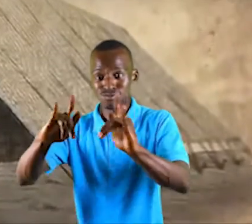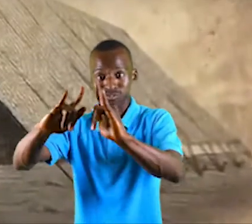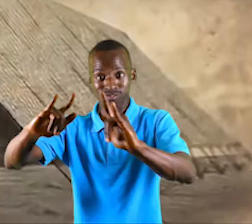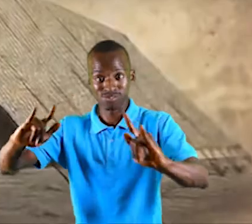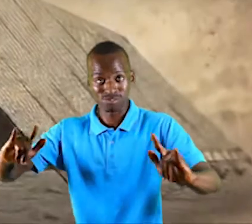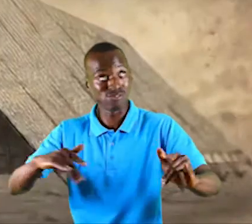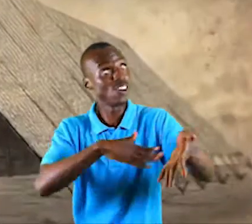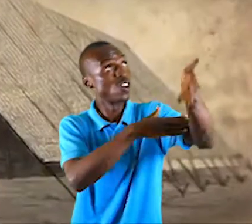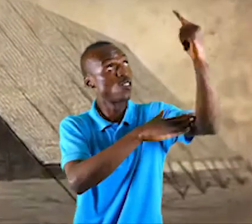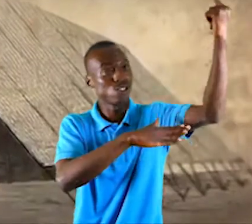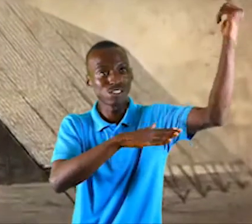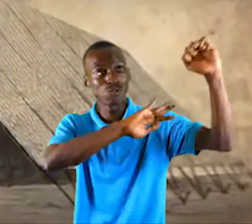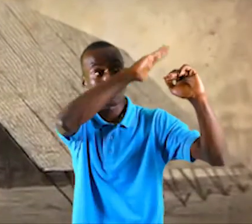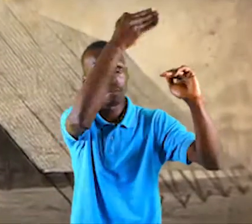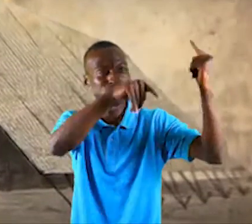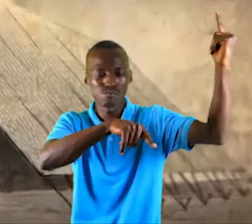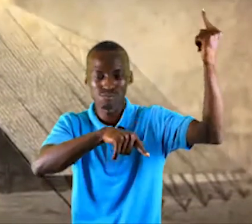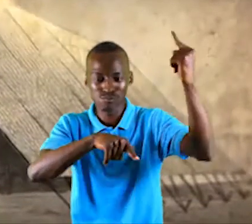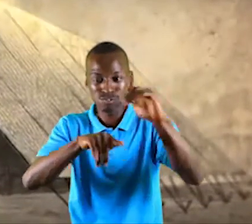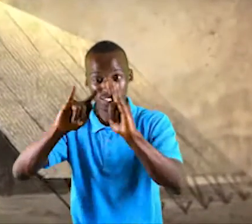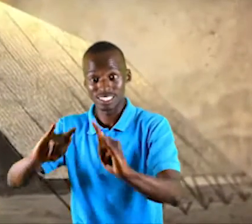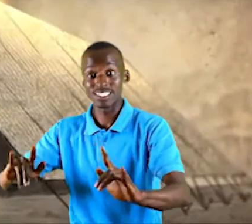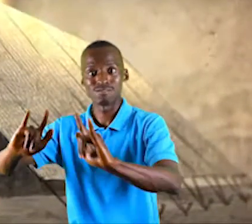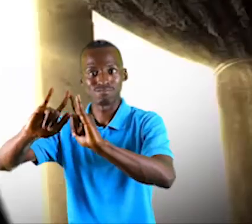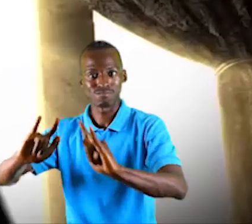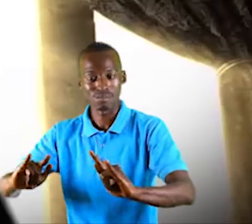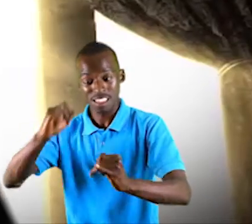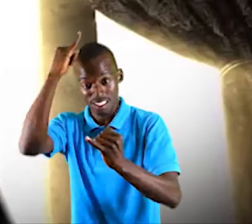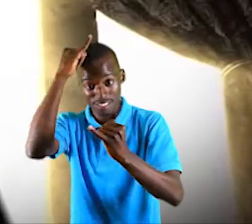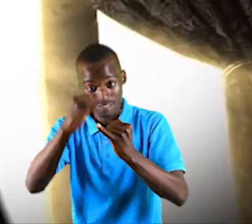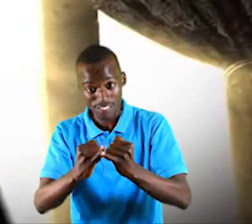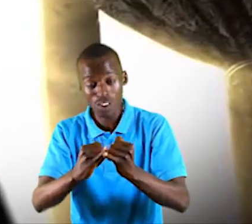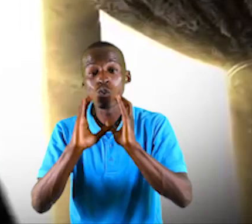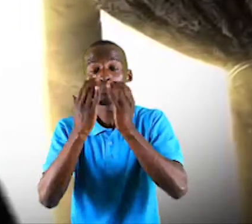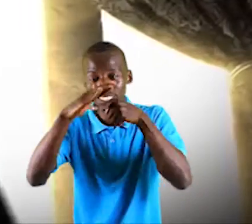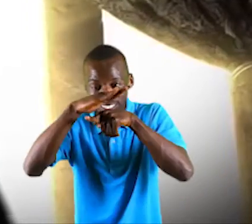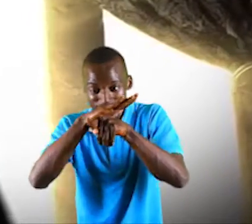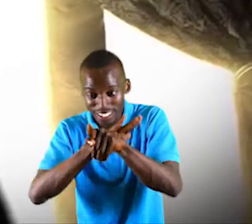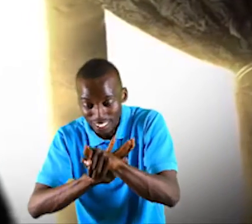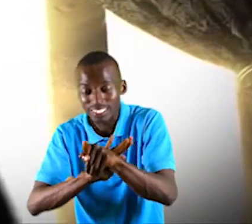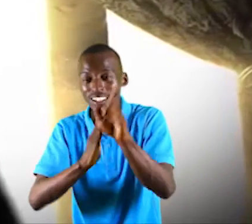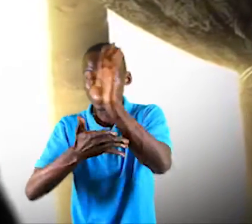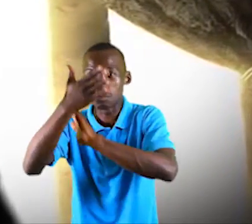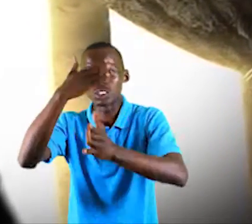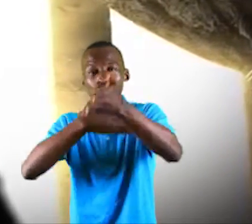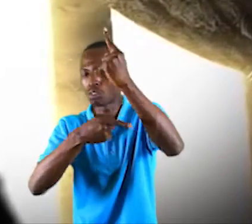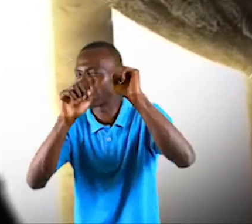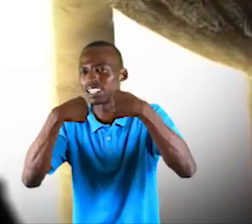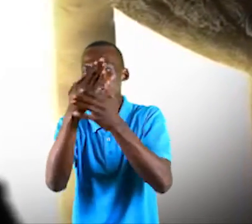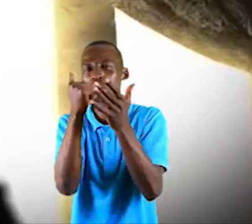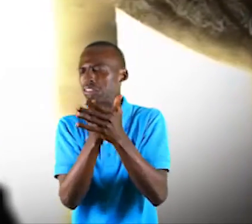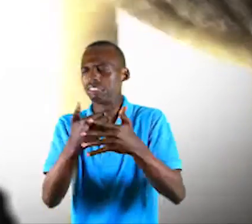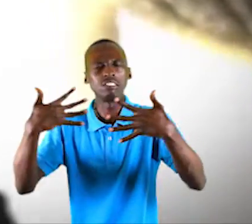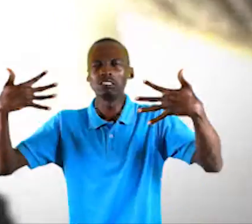God's presence comes down off the mountain to fill it, and in the final scene, Moses goes to enter the tabernacle to be in God's presence. But he